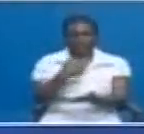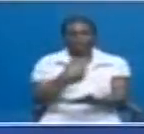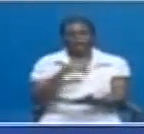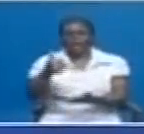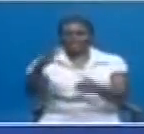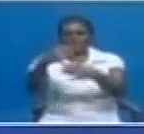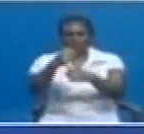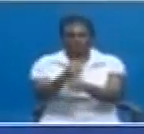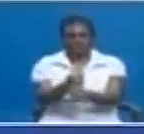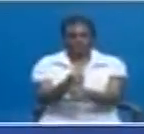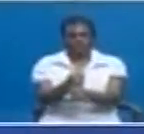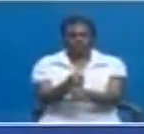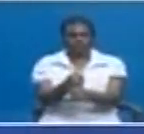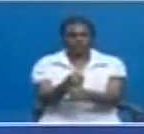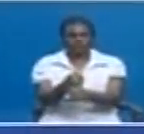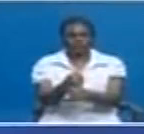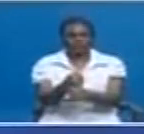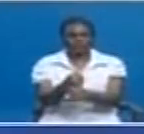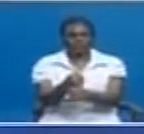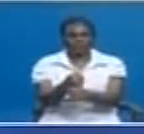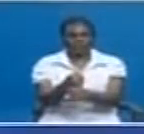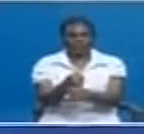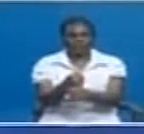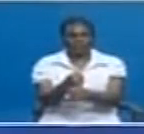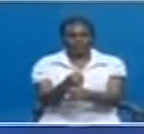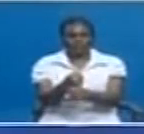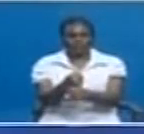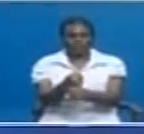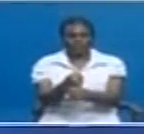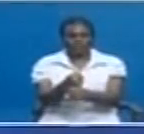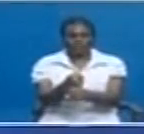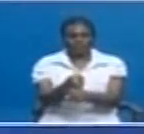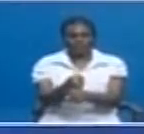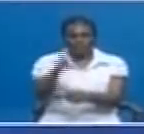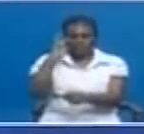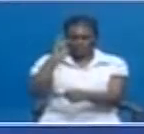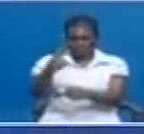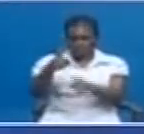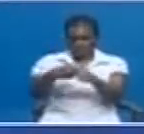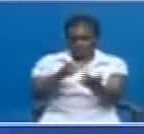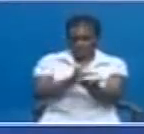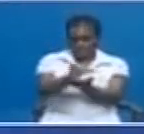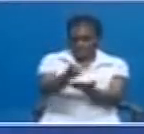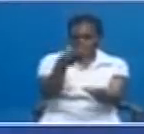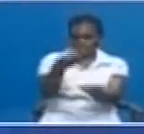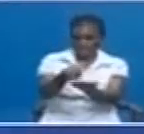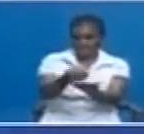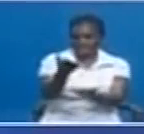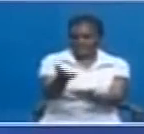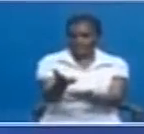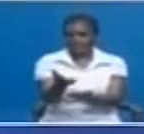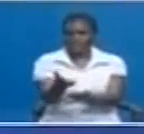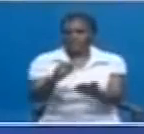have bailed out. CEO Mbuvi was on the interview and actually saying we're actually on debt to pay staff. So when you look at it from a cash flow management kind of